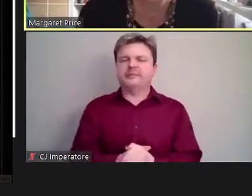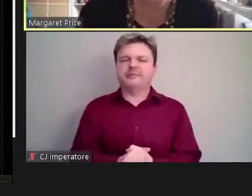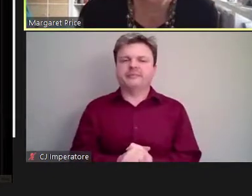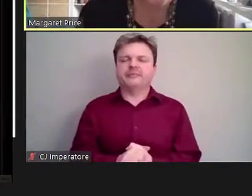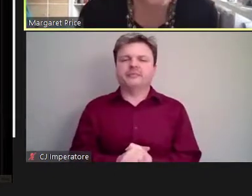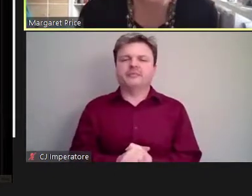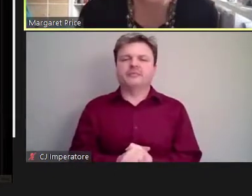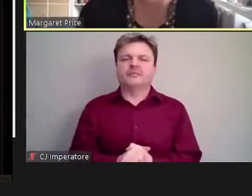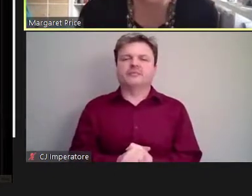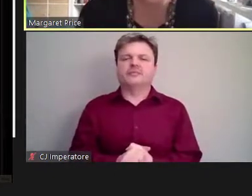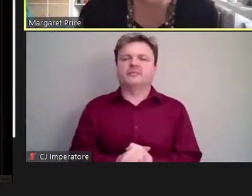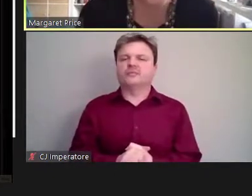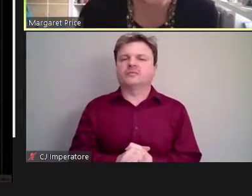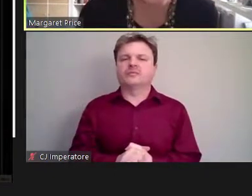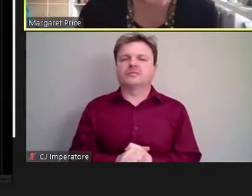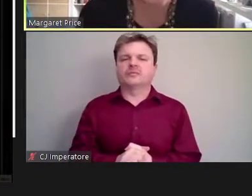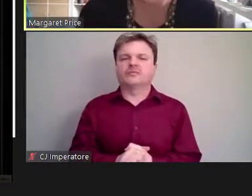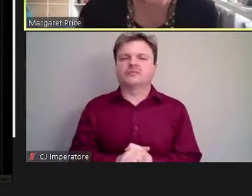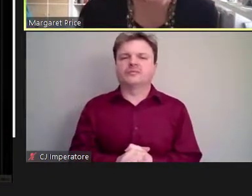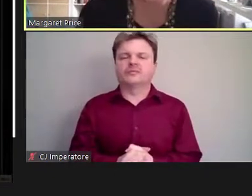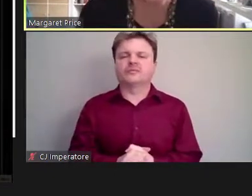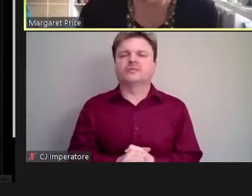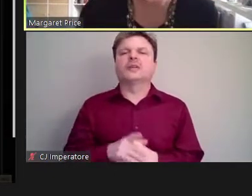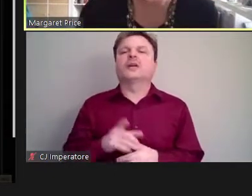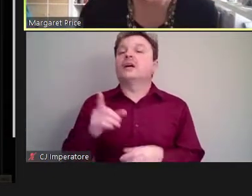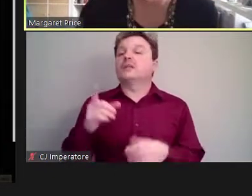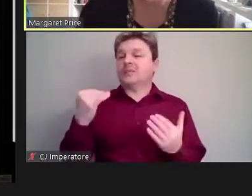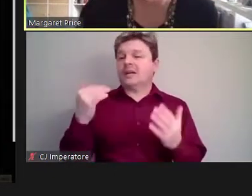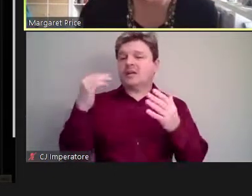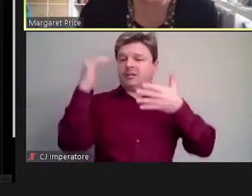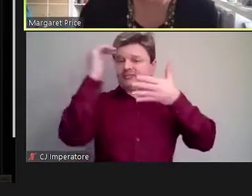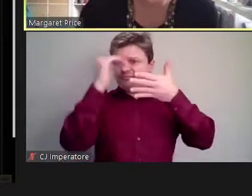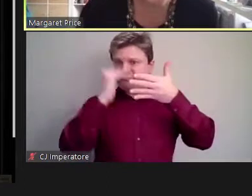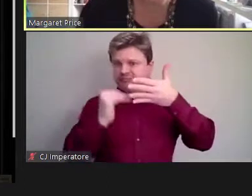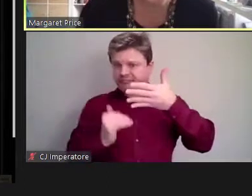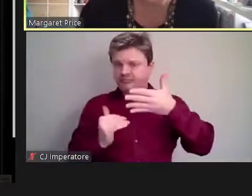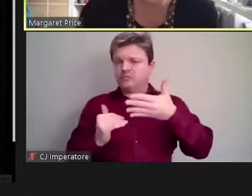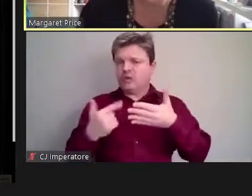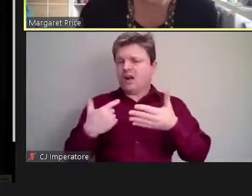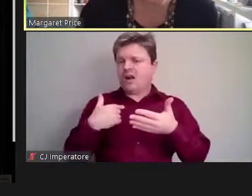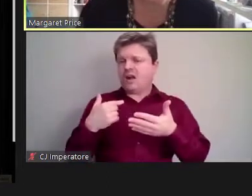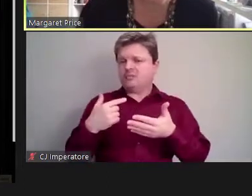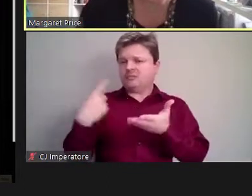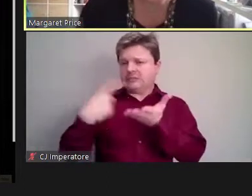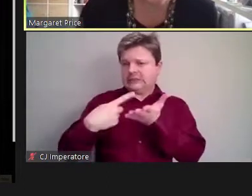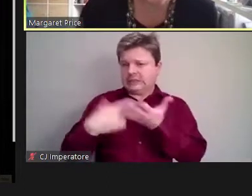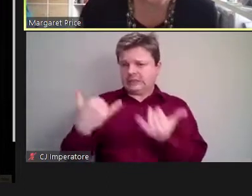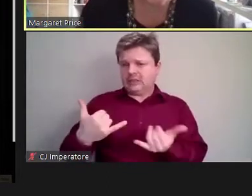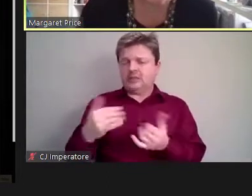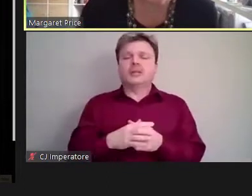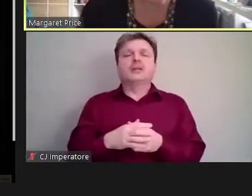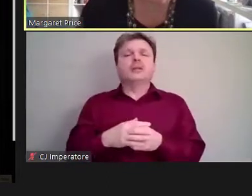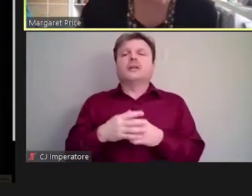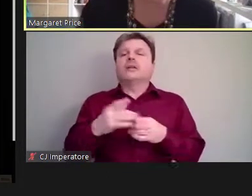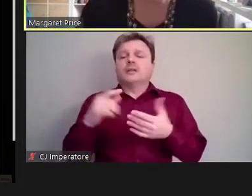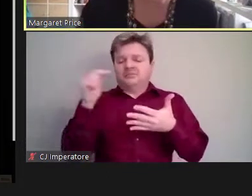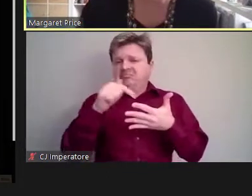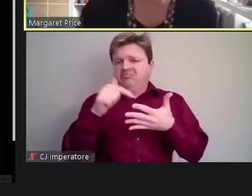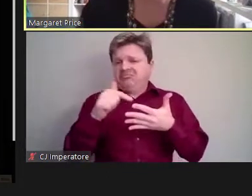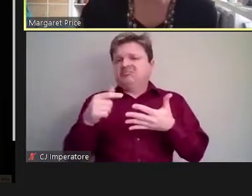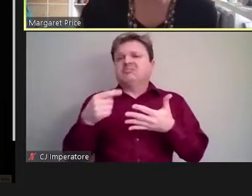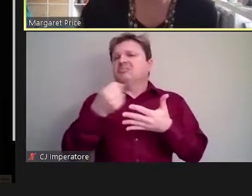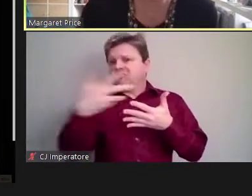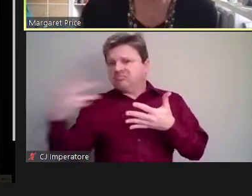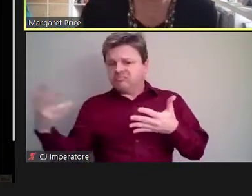So the items that I'm going to talk about here, some of them I'm going to spend a little more time on, some of them a little bit